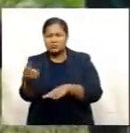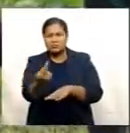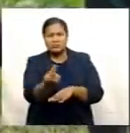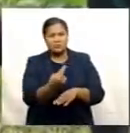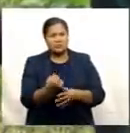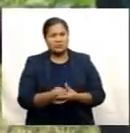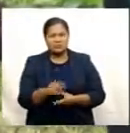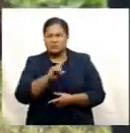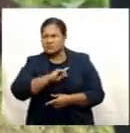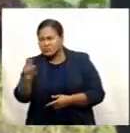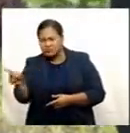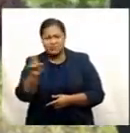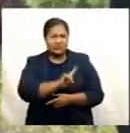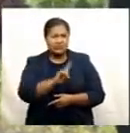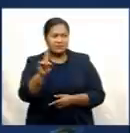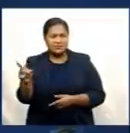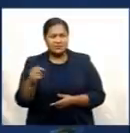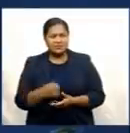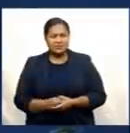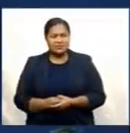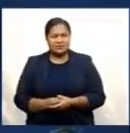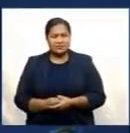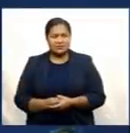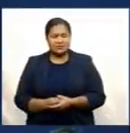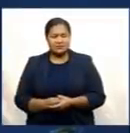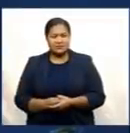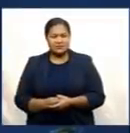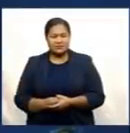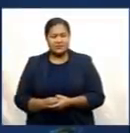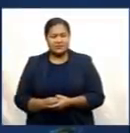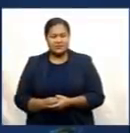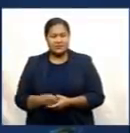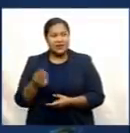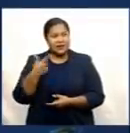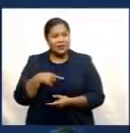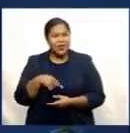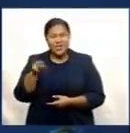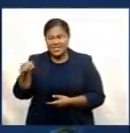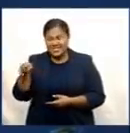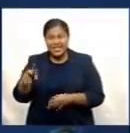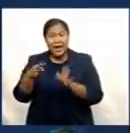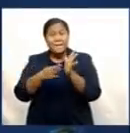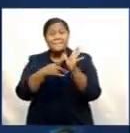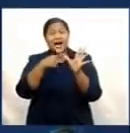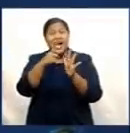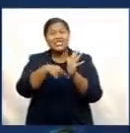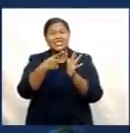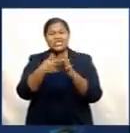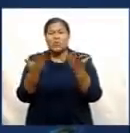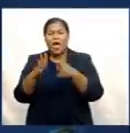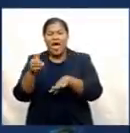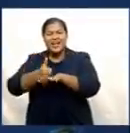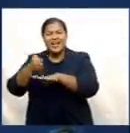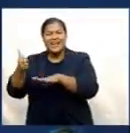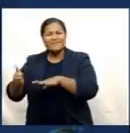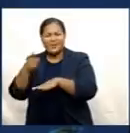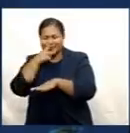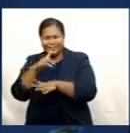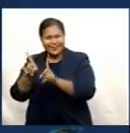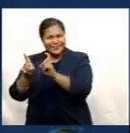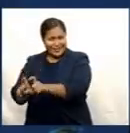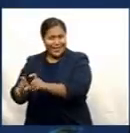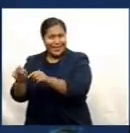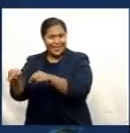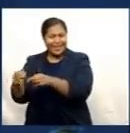here and there. Machi is where most government officials reside. This is something that, is